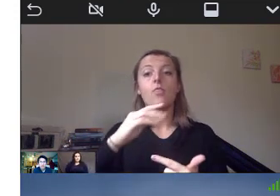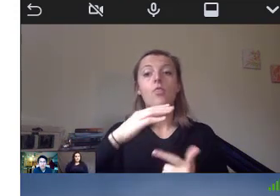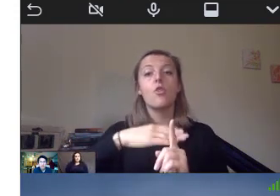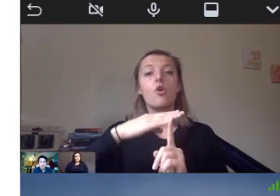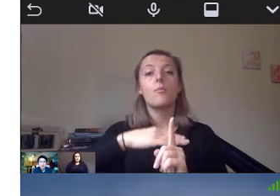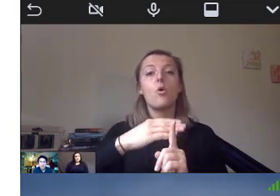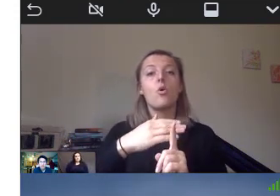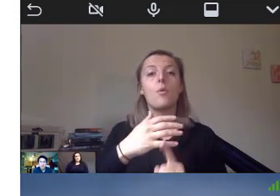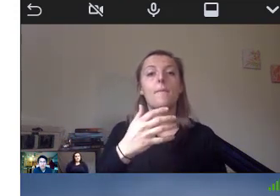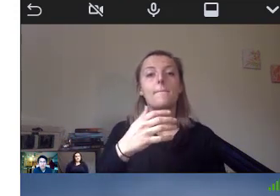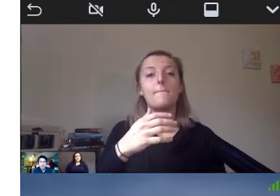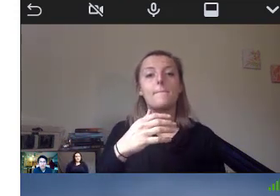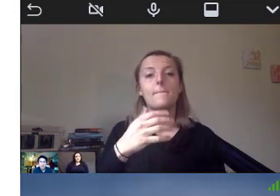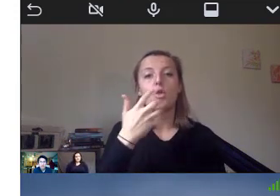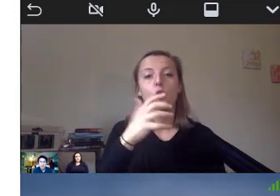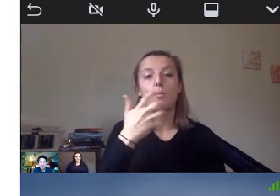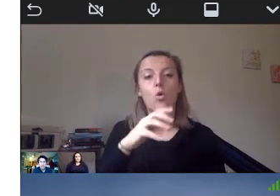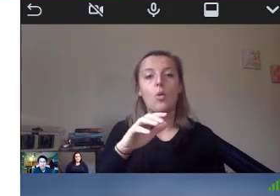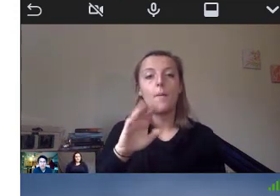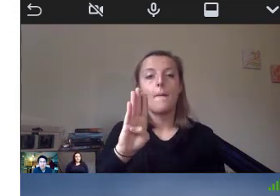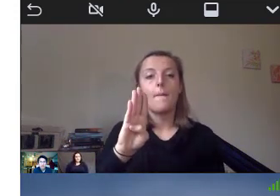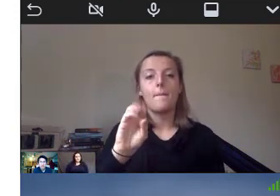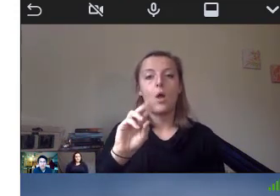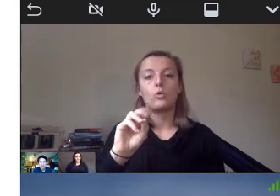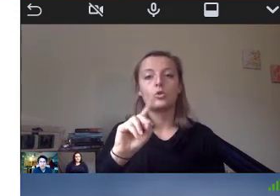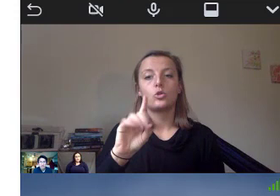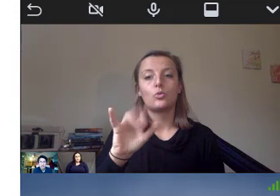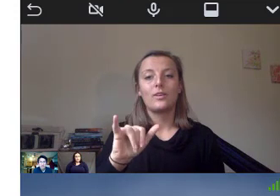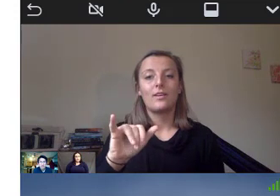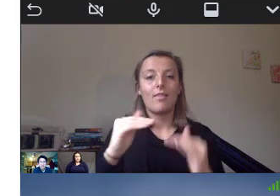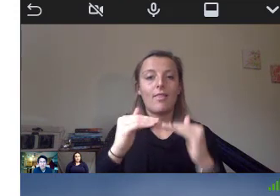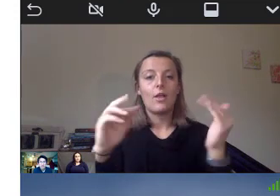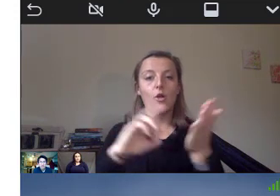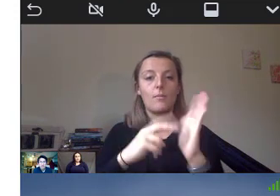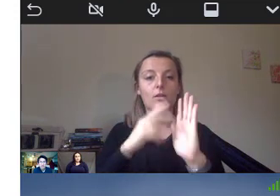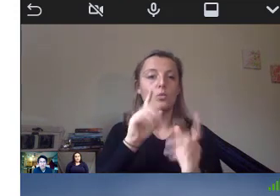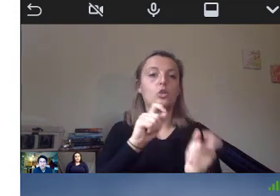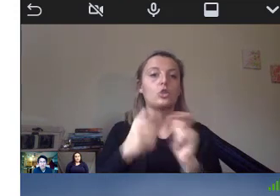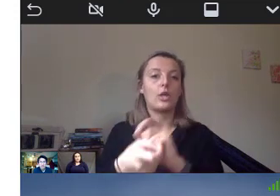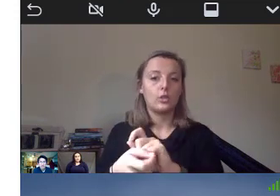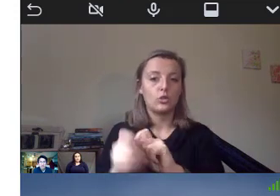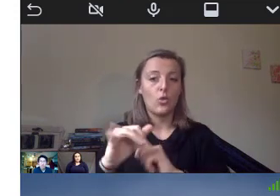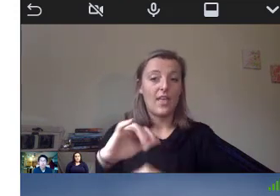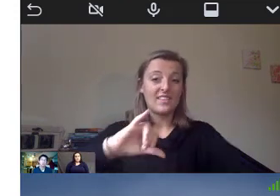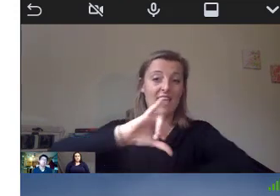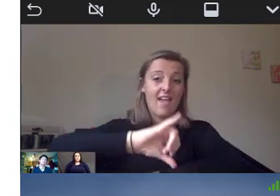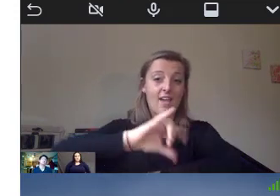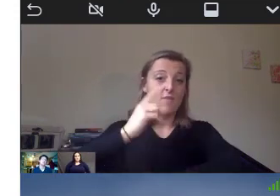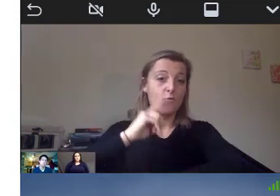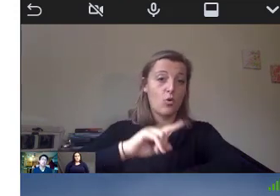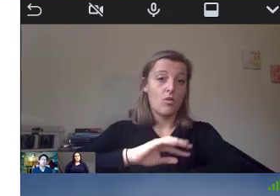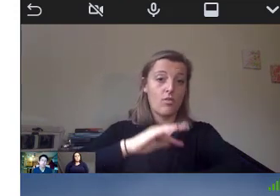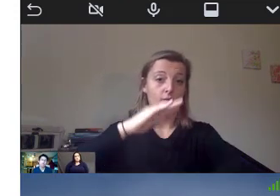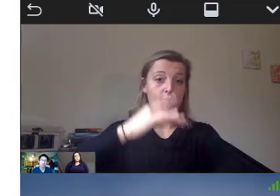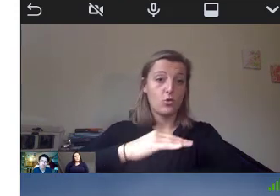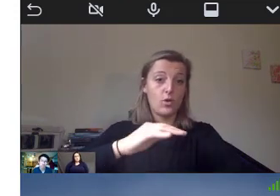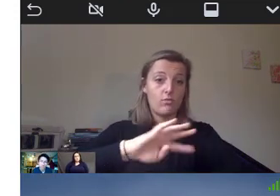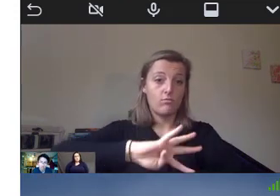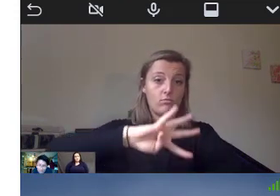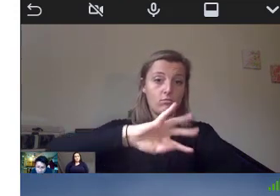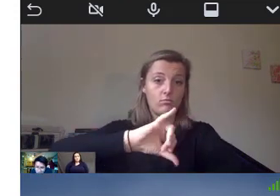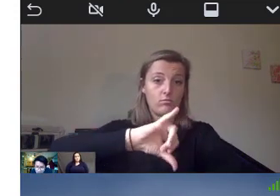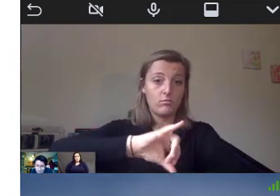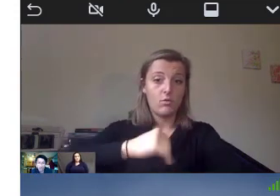So this thermal boundary layer is the height of the fluid where you get this temperature gradient until you get back to the free stream